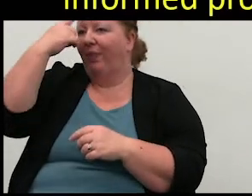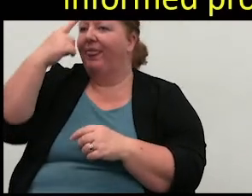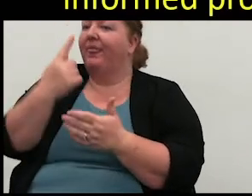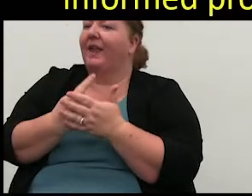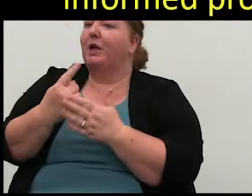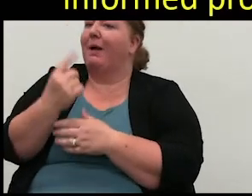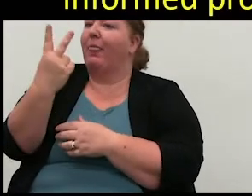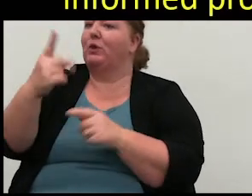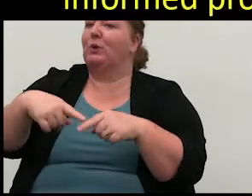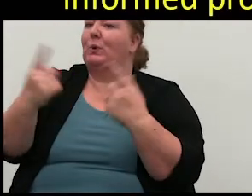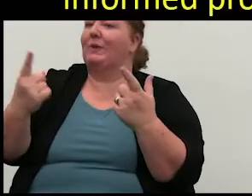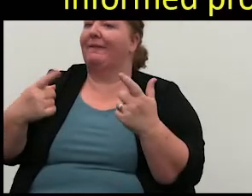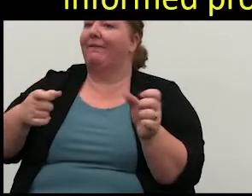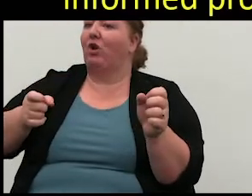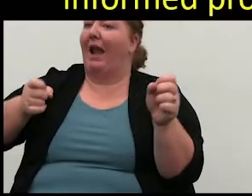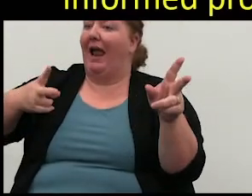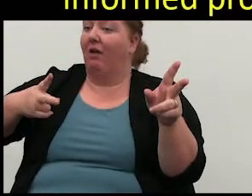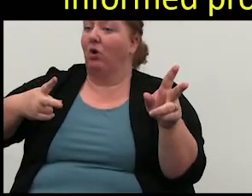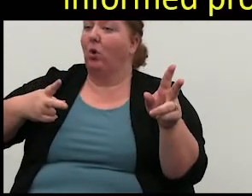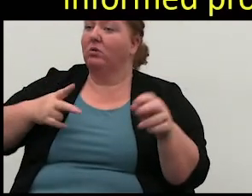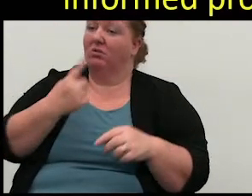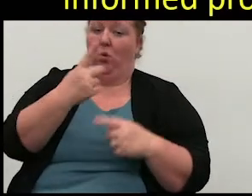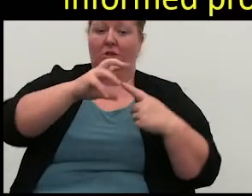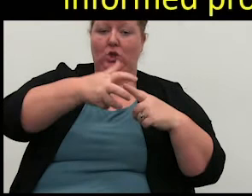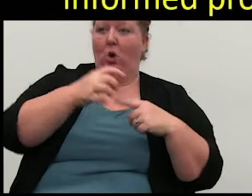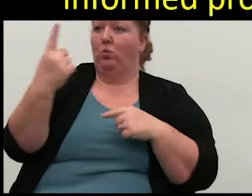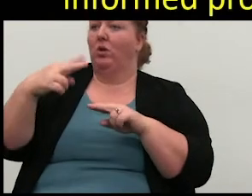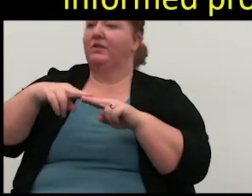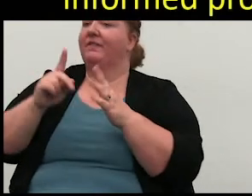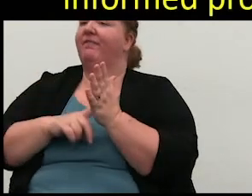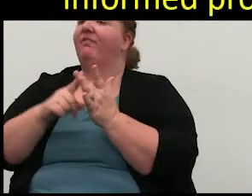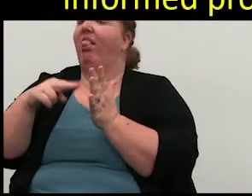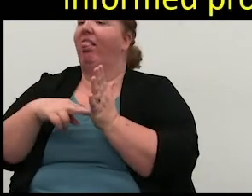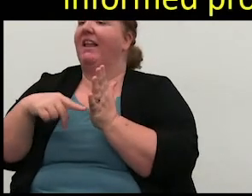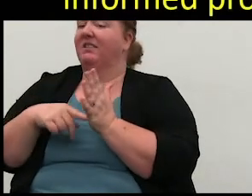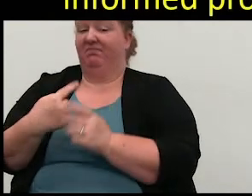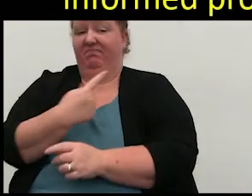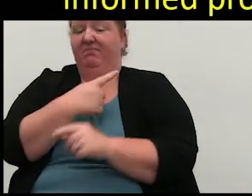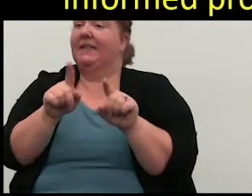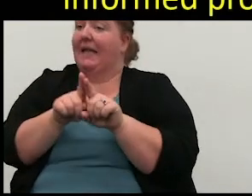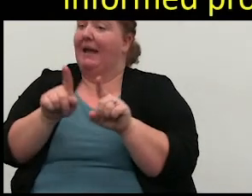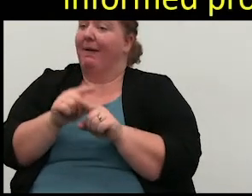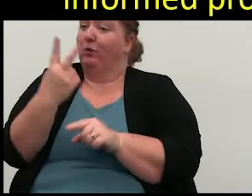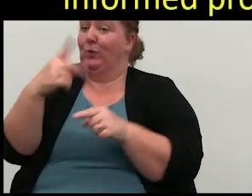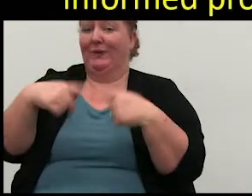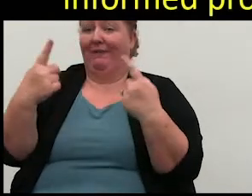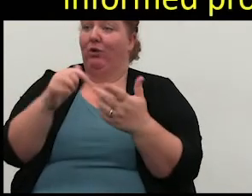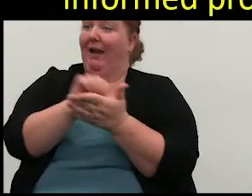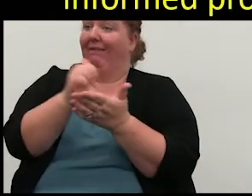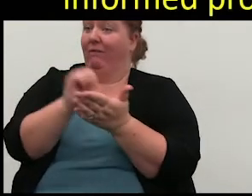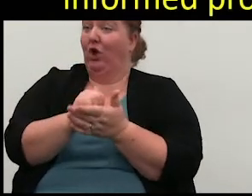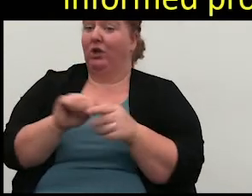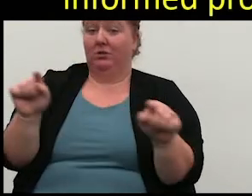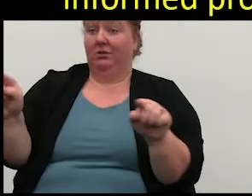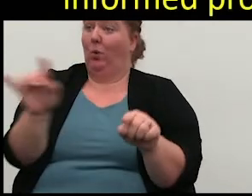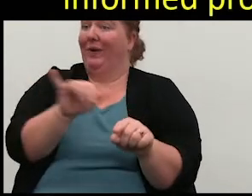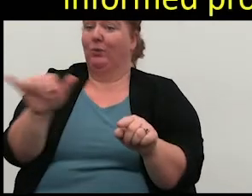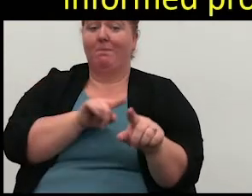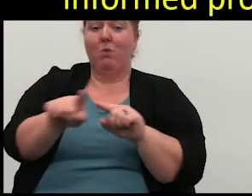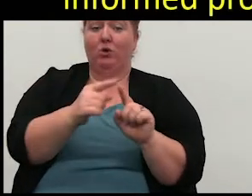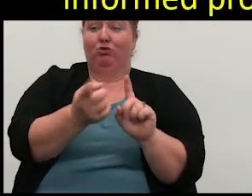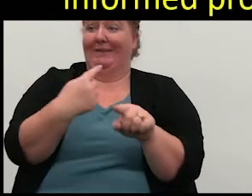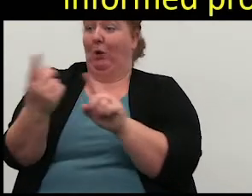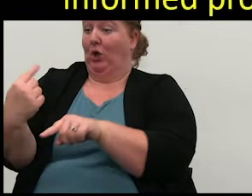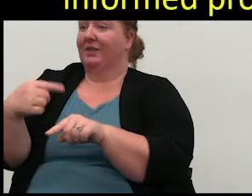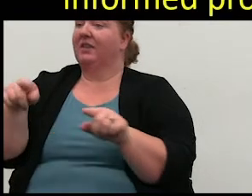which is the best, the wooden or the flint ones? They're doing this with adverts. So they have different versions of adverts, and the ones that get the most response, they're